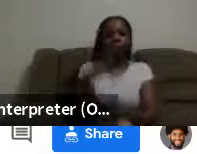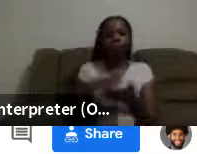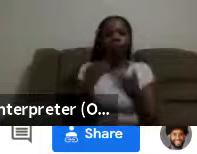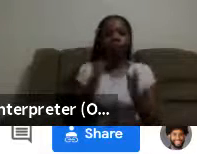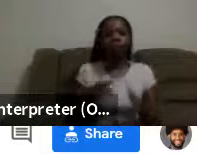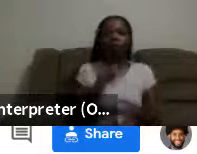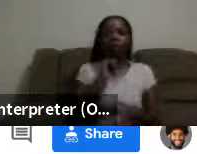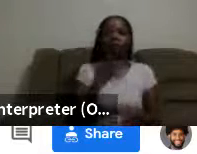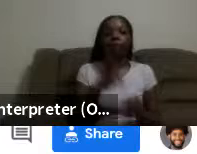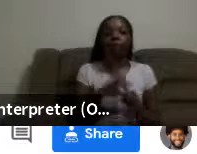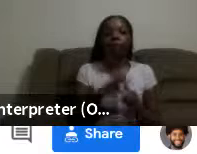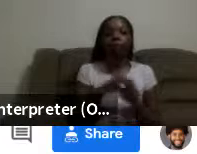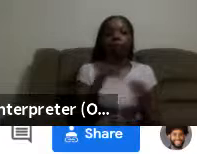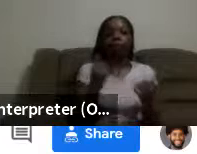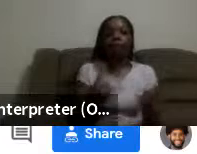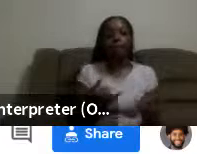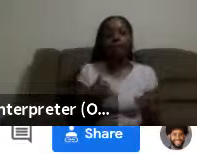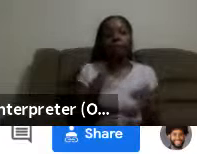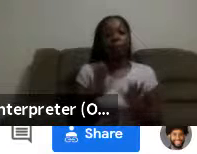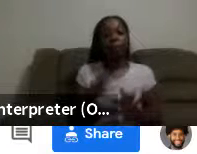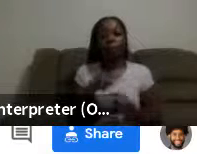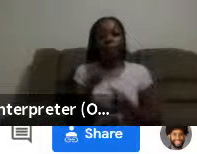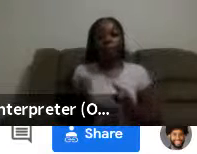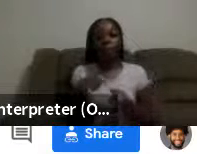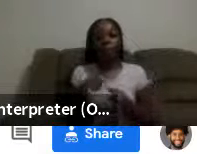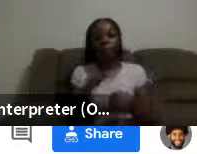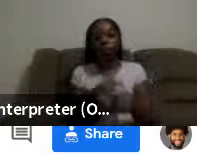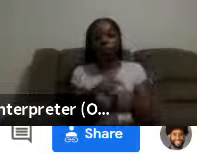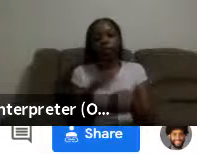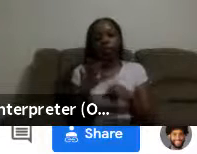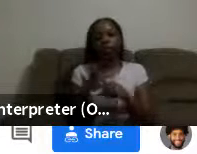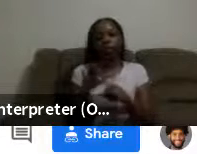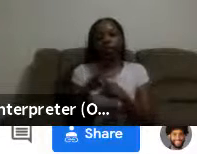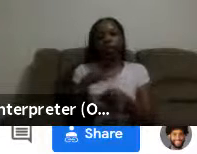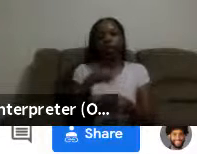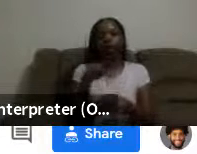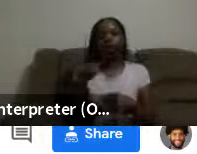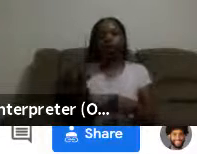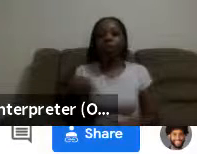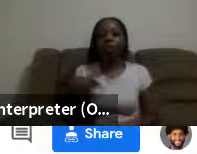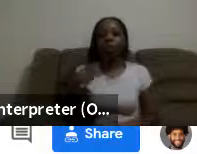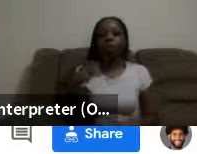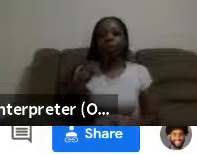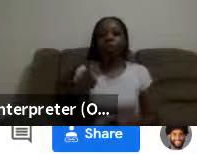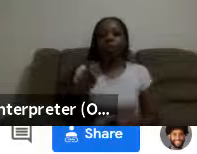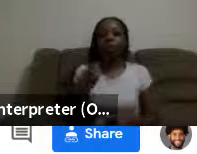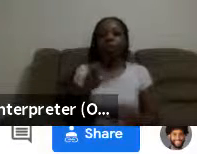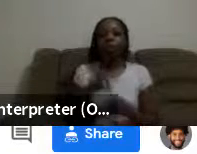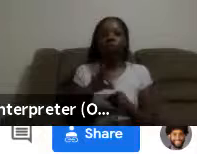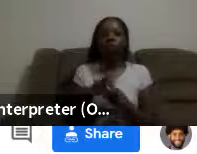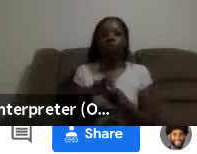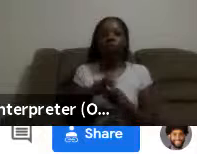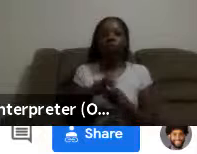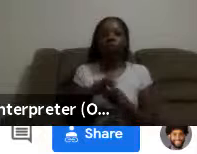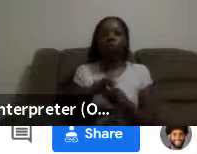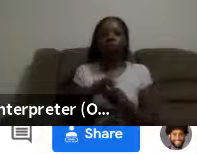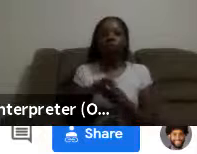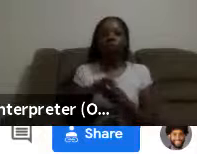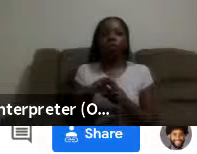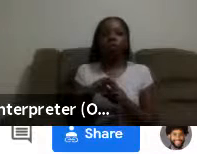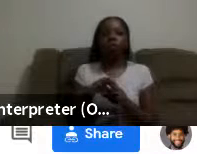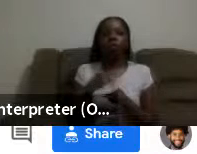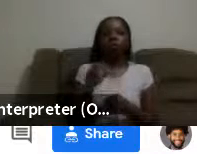but when it comes about to vote, that we vote that in to make sure the students have a better